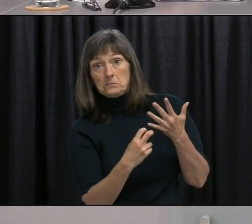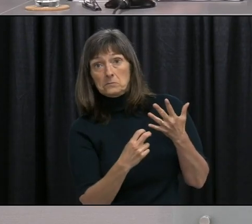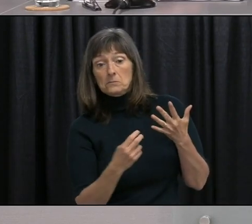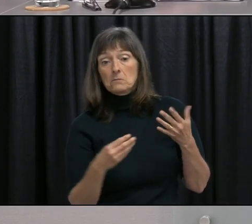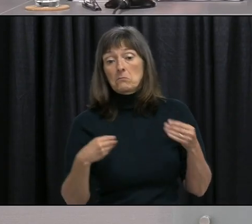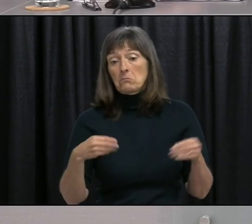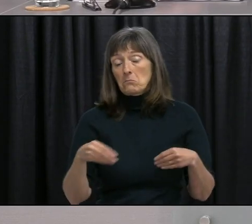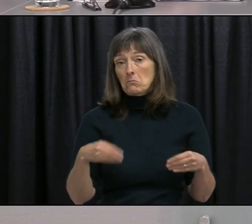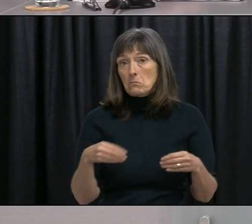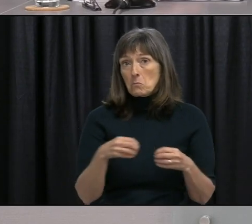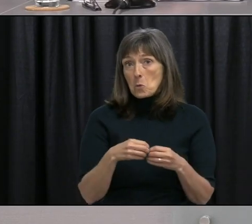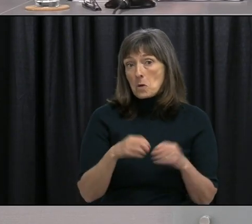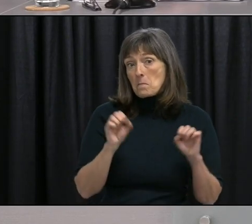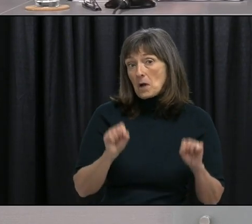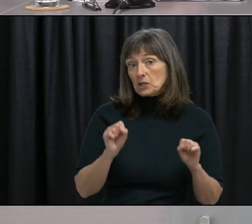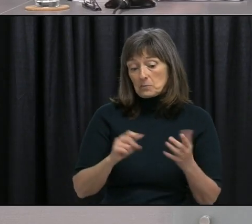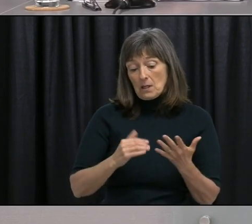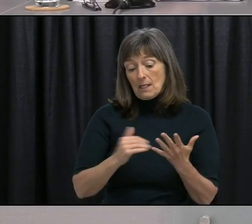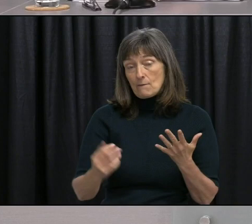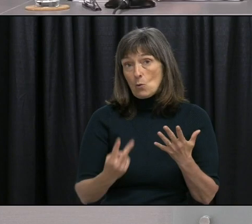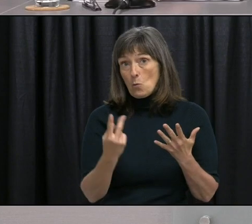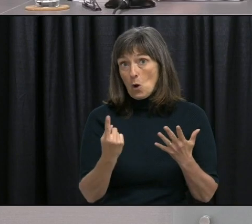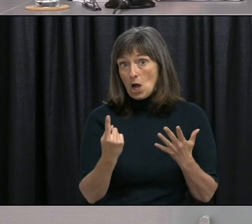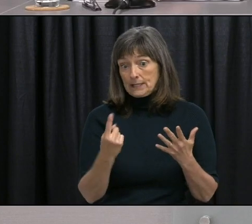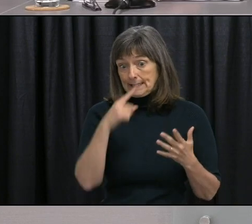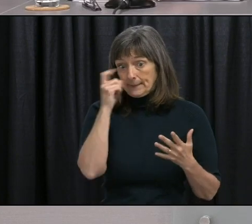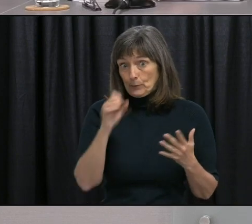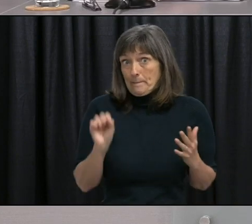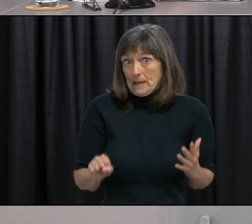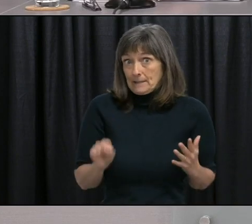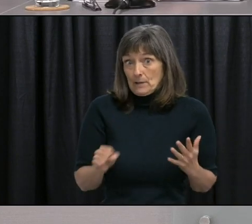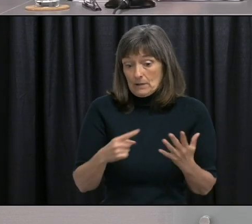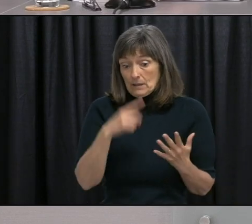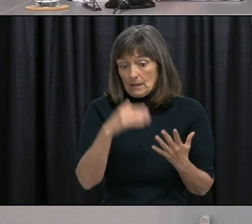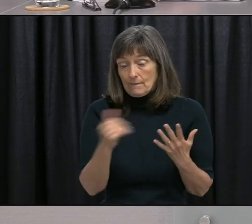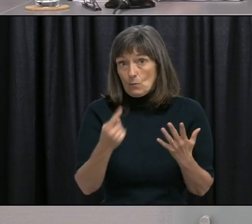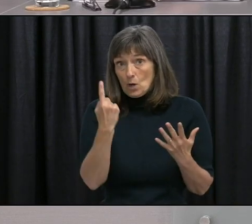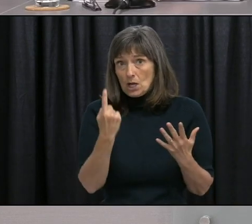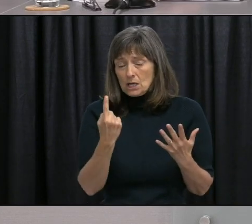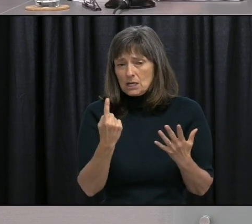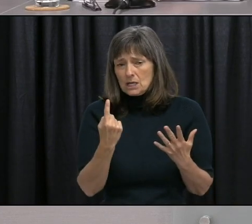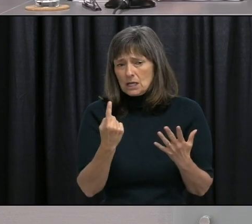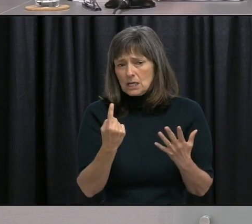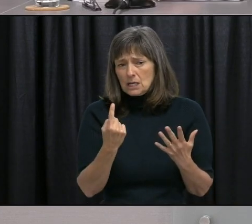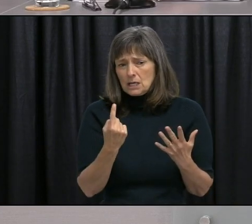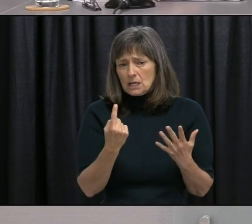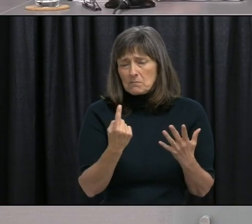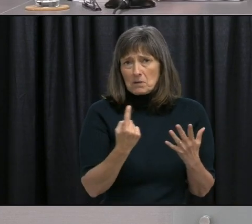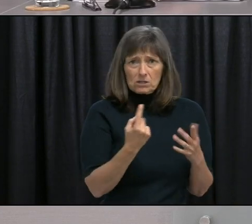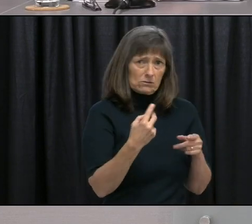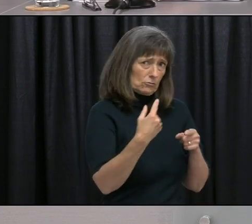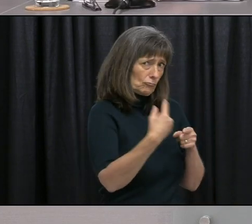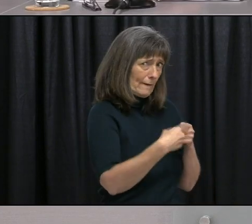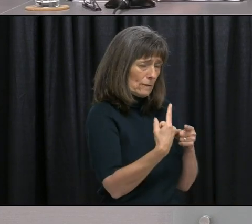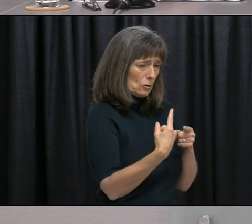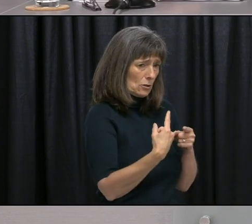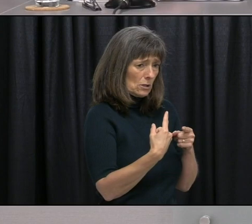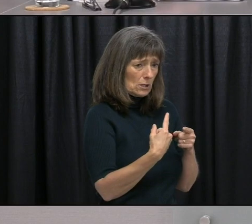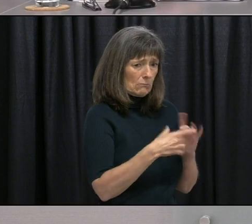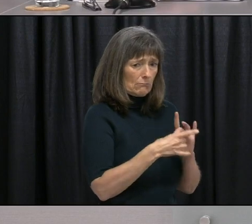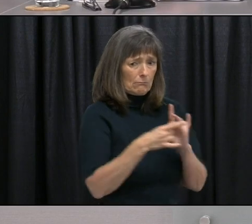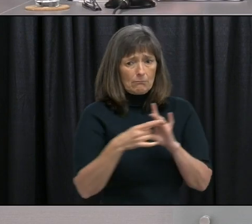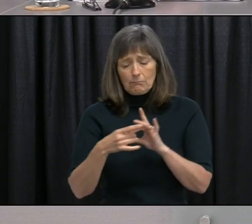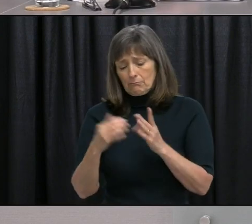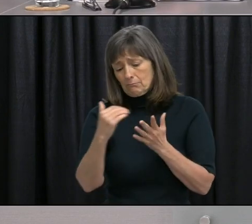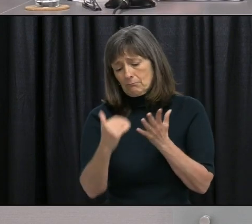with the prospect of alert level 1 being a possibility this summer, are we not looking at the travel restrictions and if they could be linked to